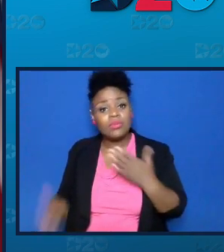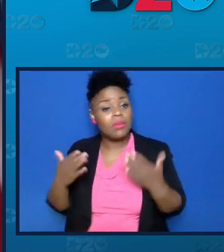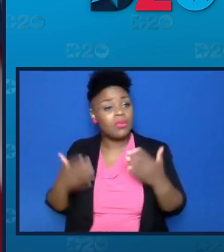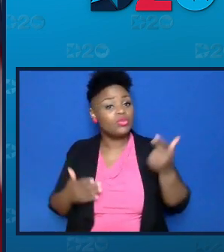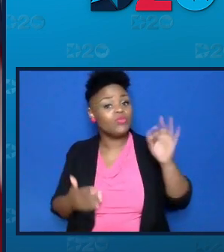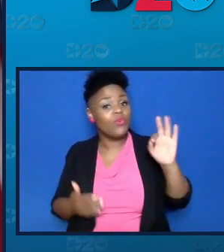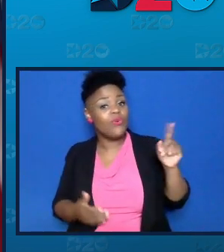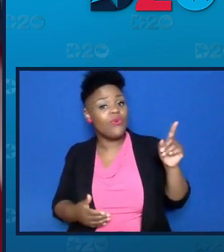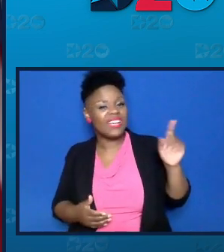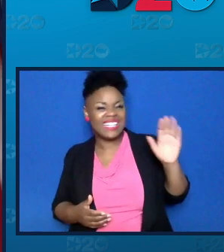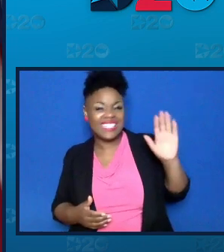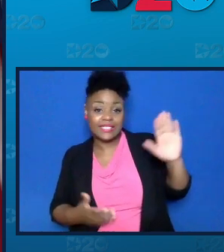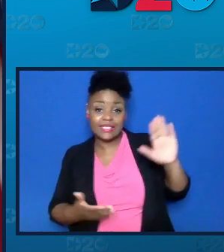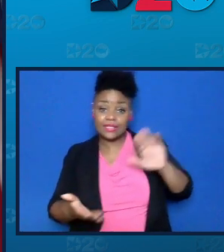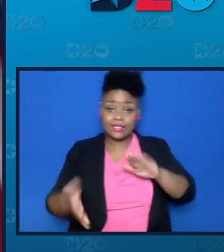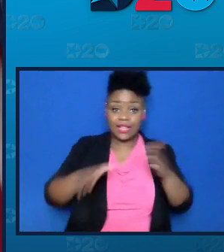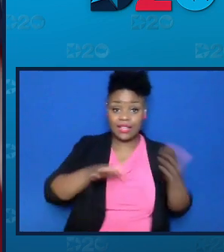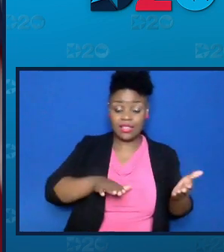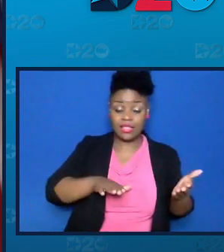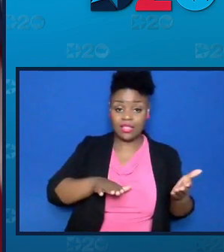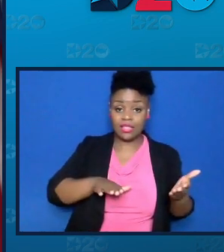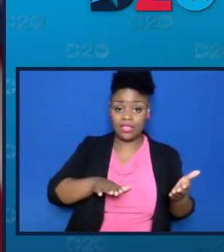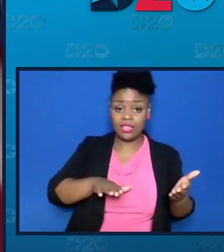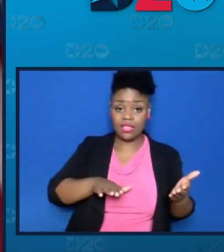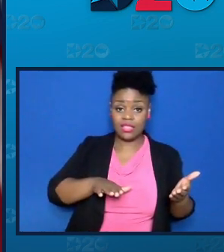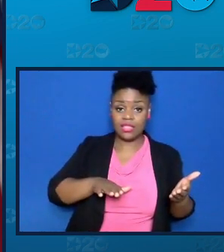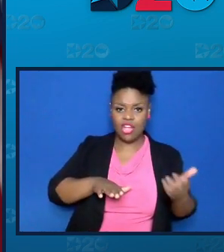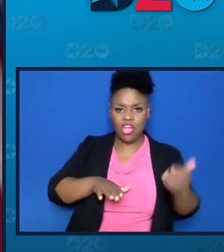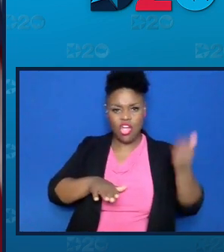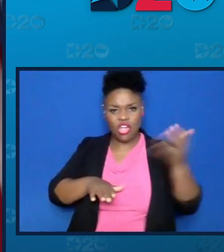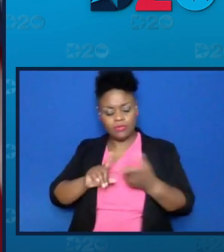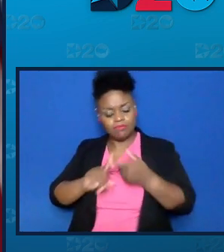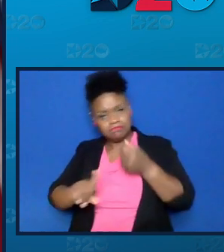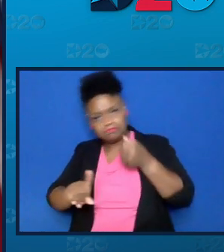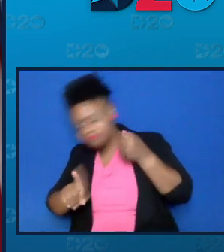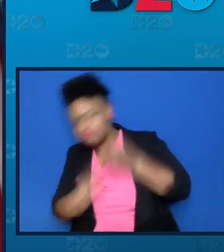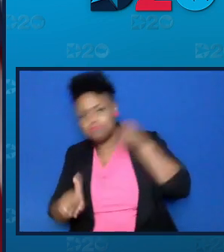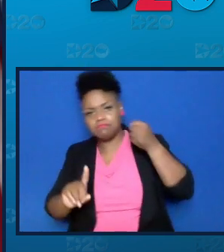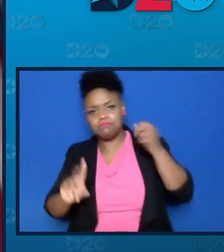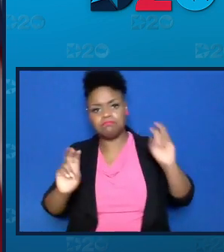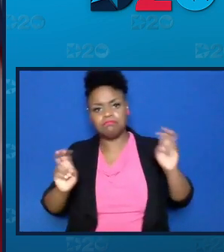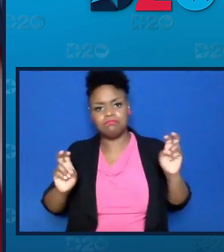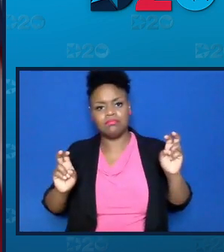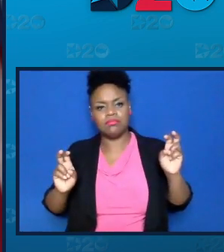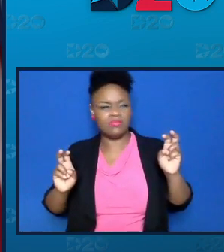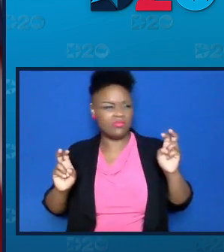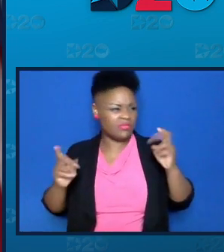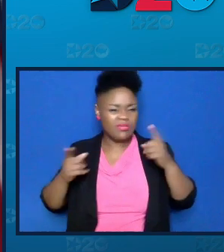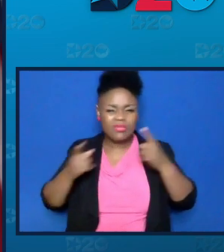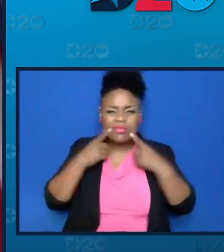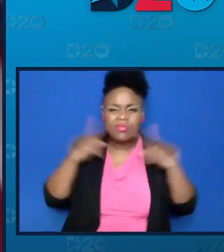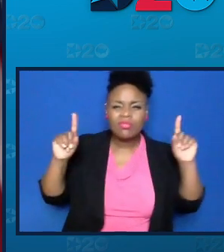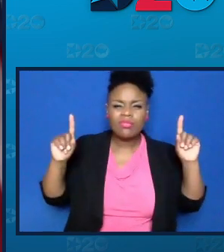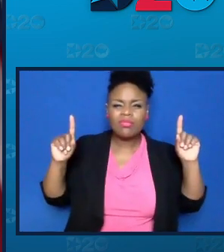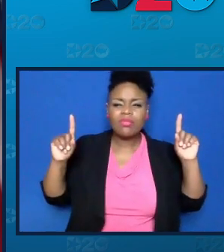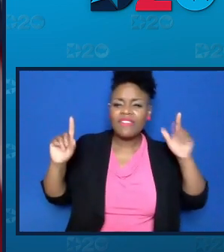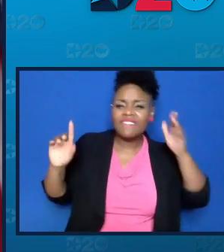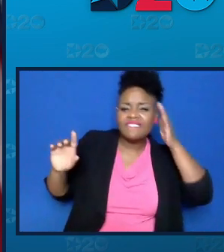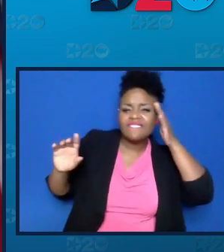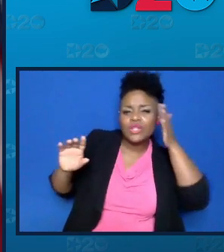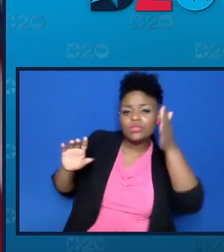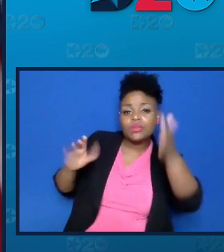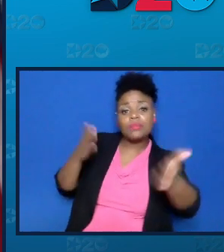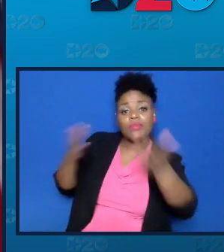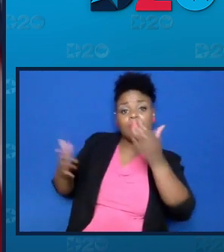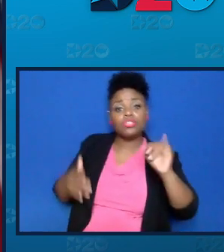Maybe John Lewis is passing the inspiration. But however it's come to be, however it's happened, America's ready, in